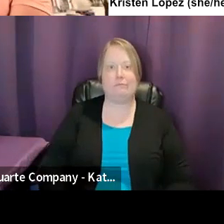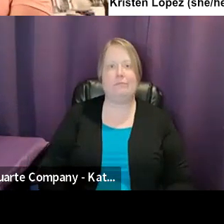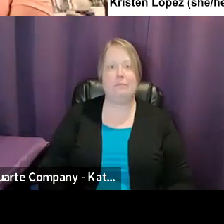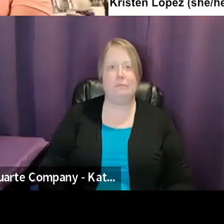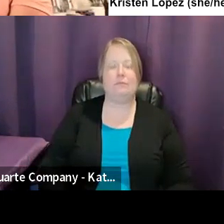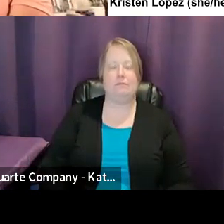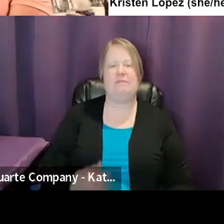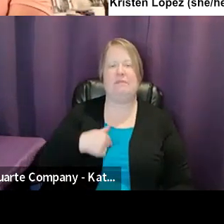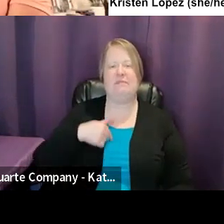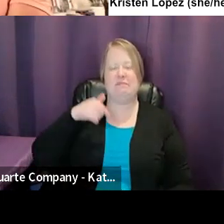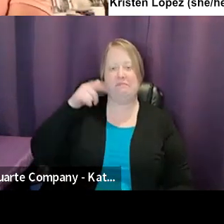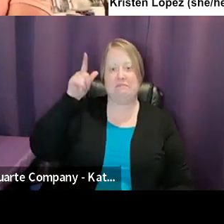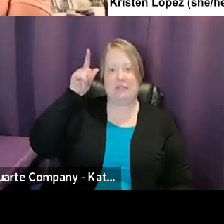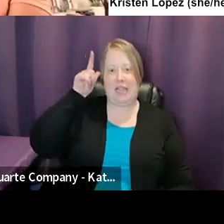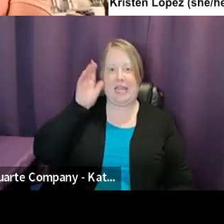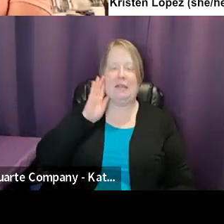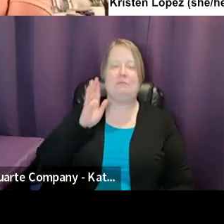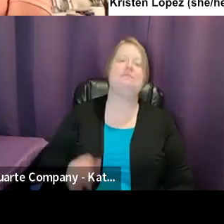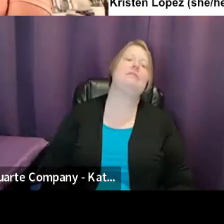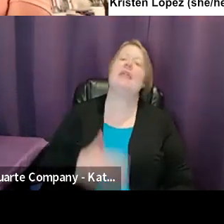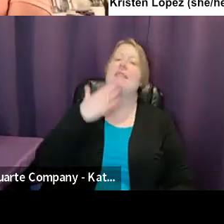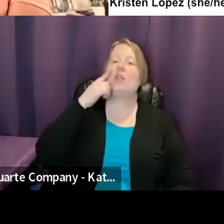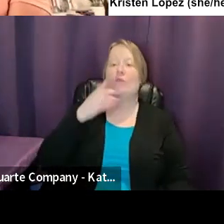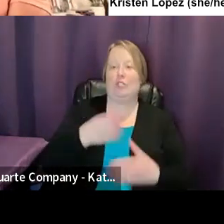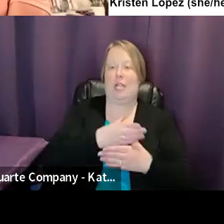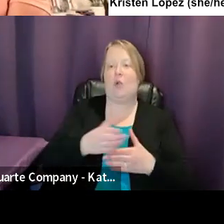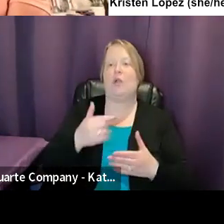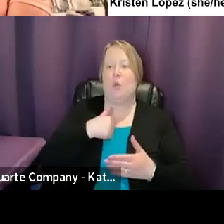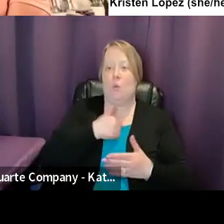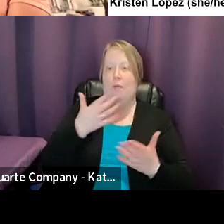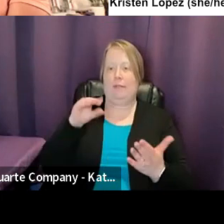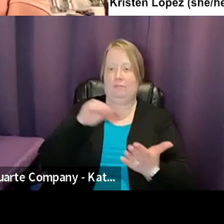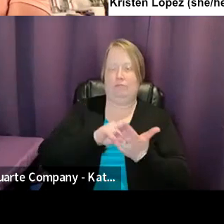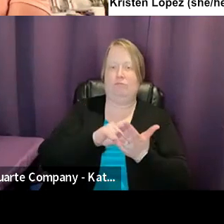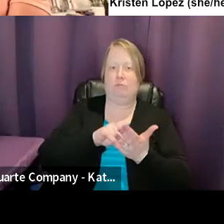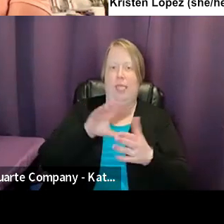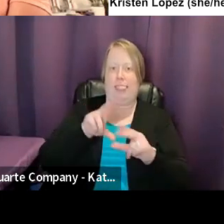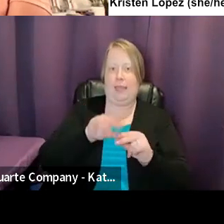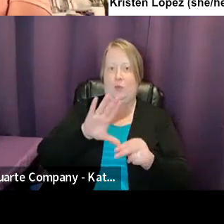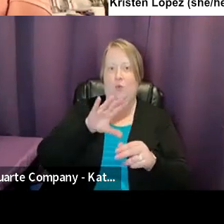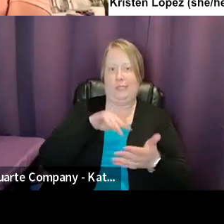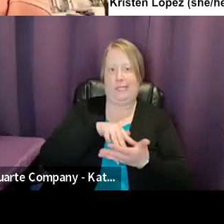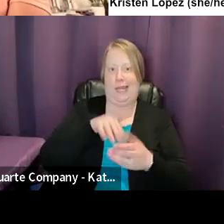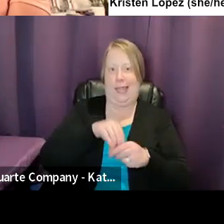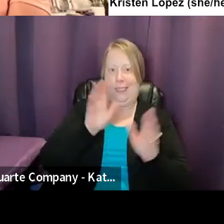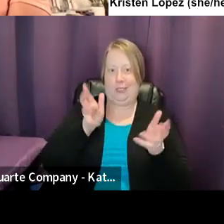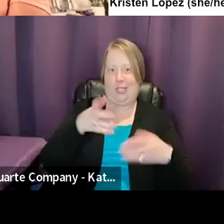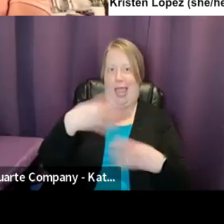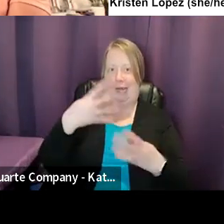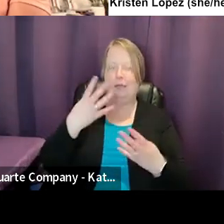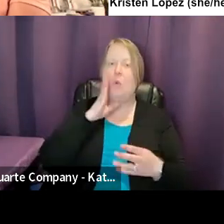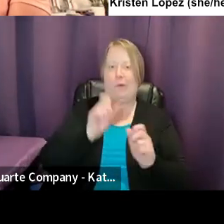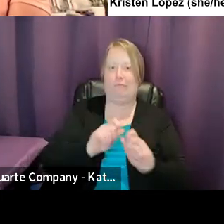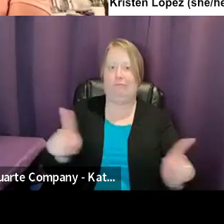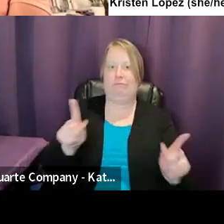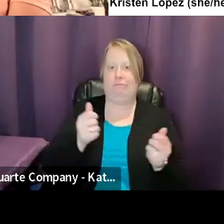This is Lydia. Thank you for sharing that. I know that we've put the link to your study in the chat, and we'll make sure to send that out to everyone who